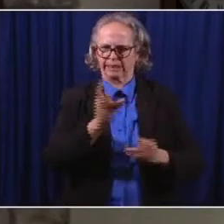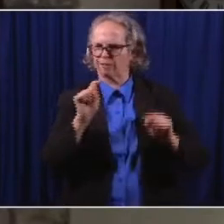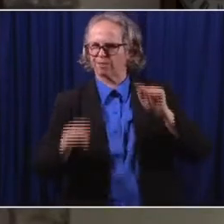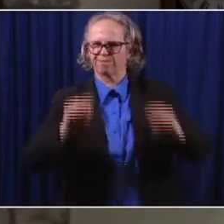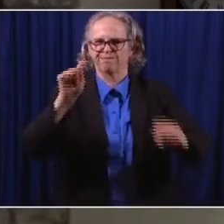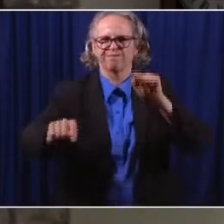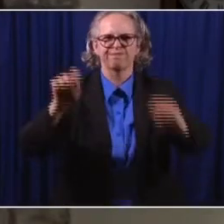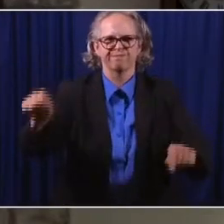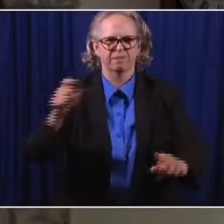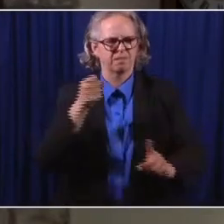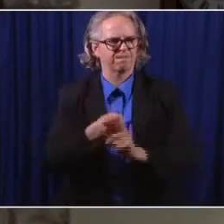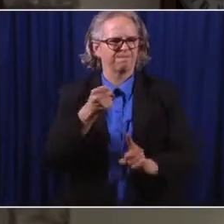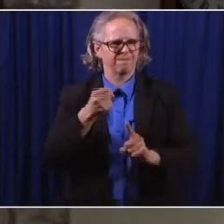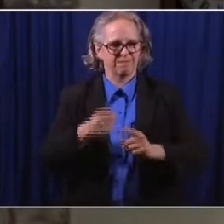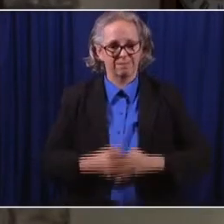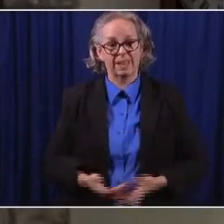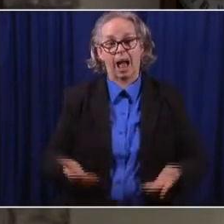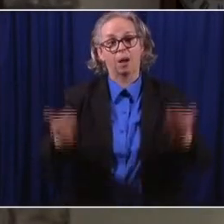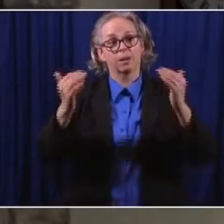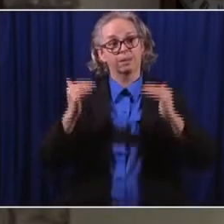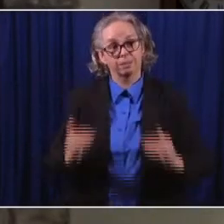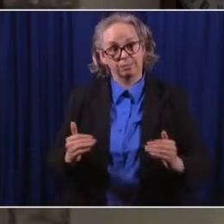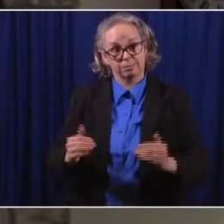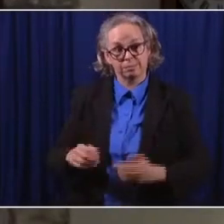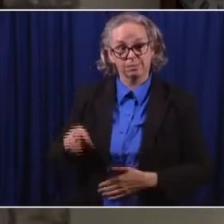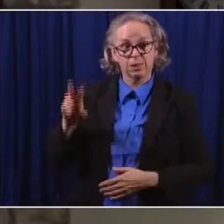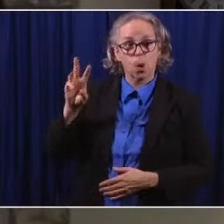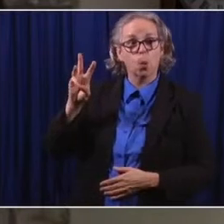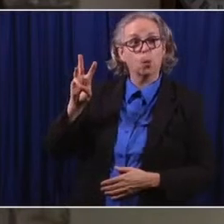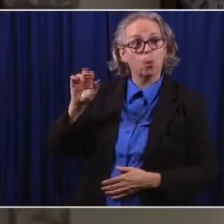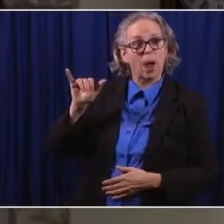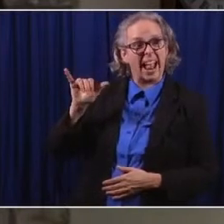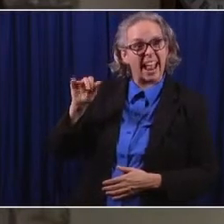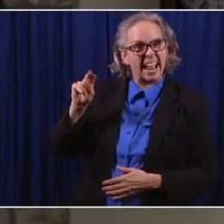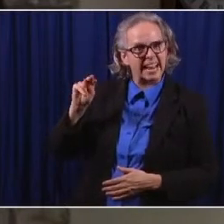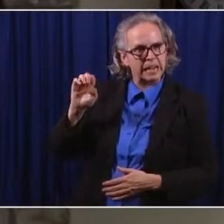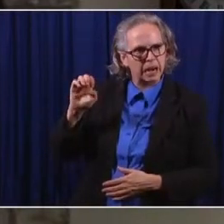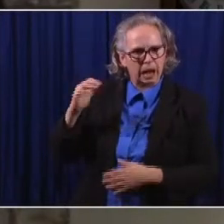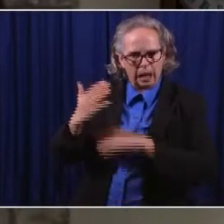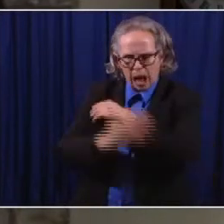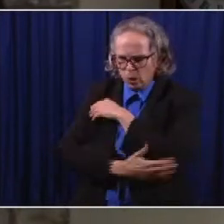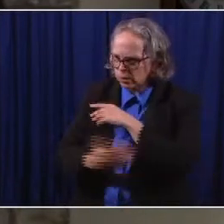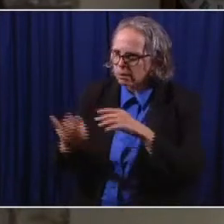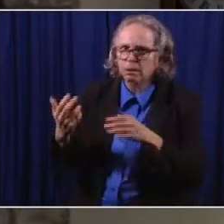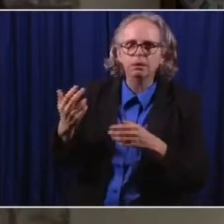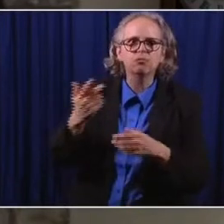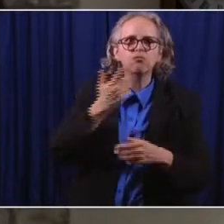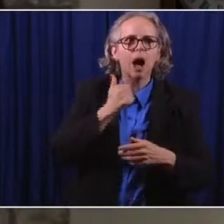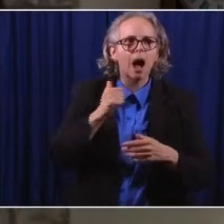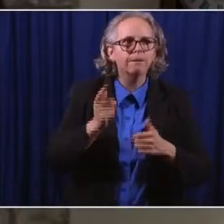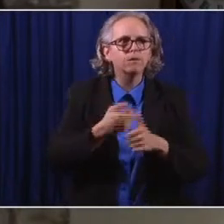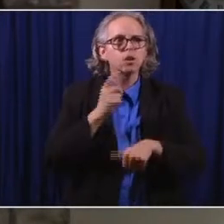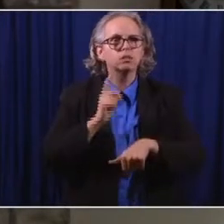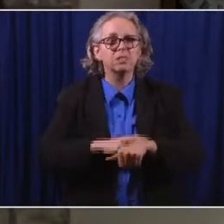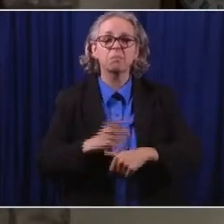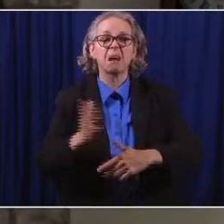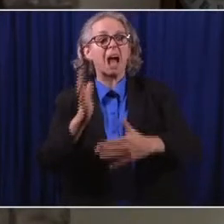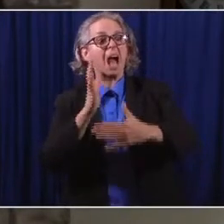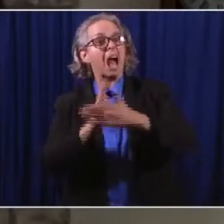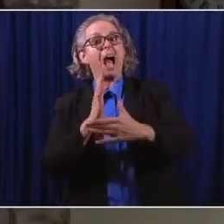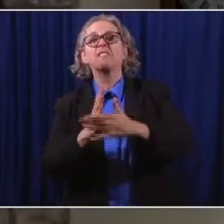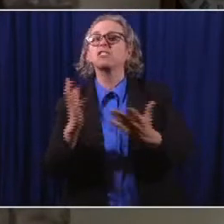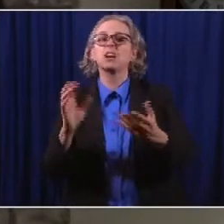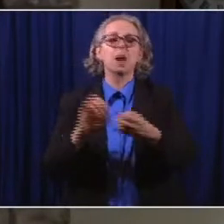Wayne County is red for the first time this week. Cases have increased from an average of 5.5 cases per